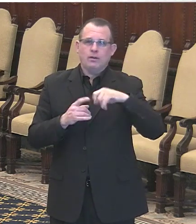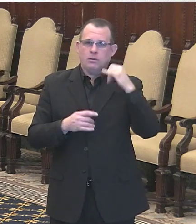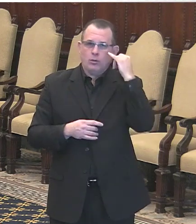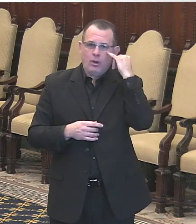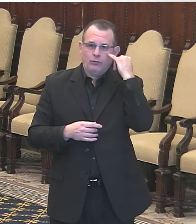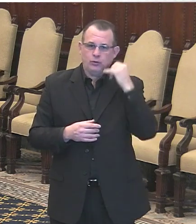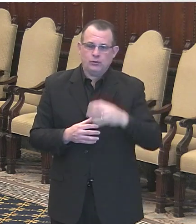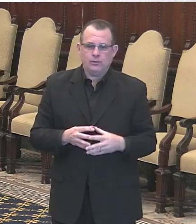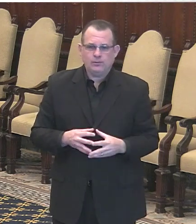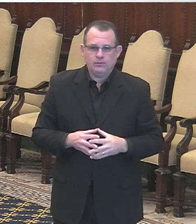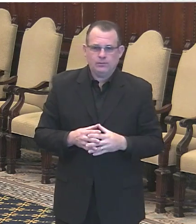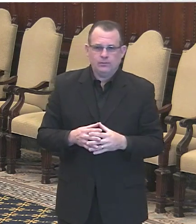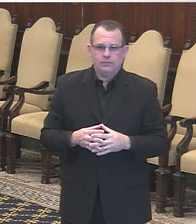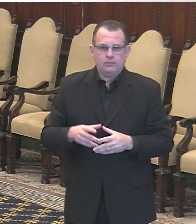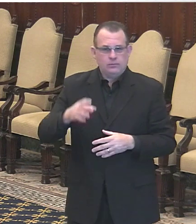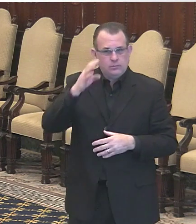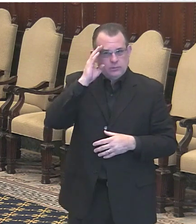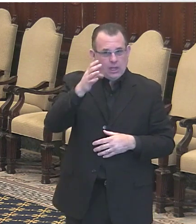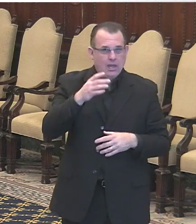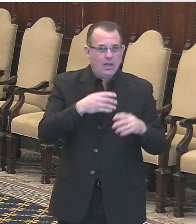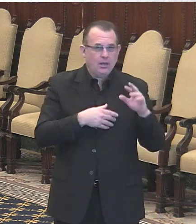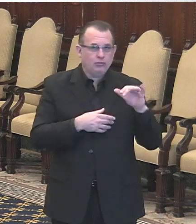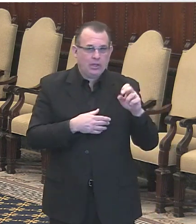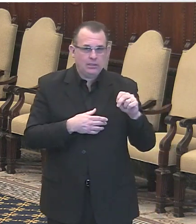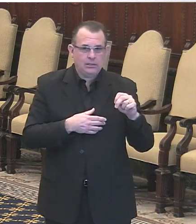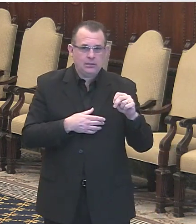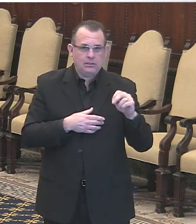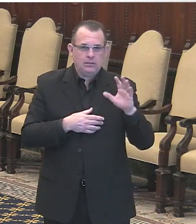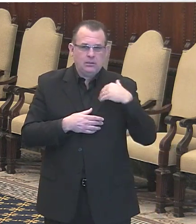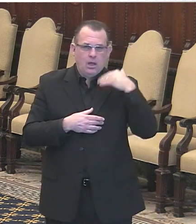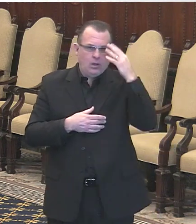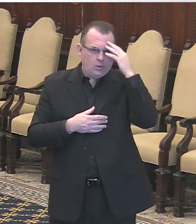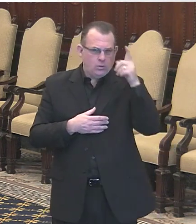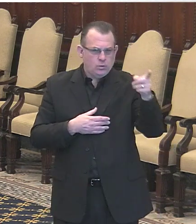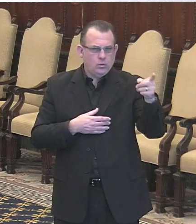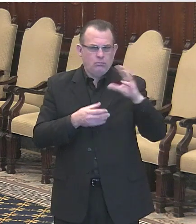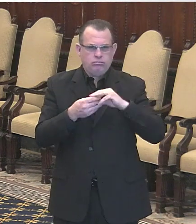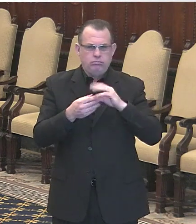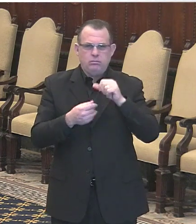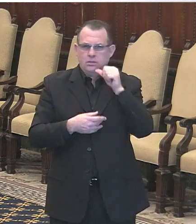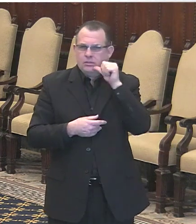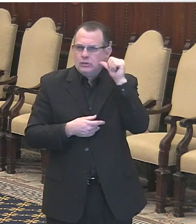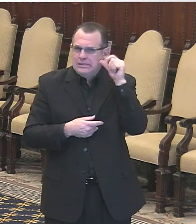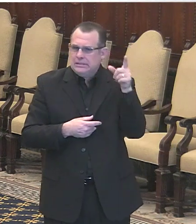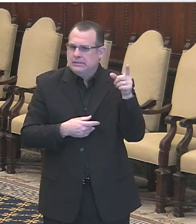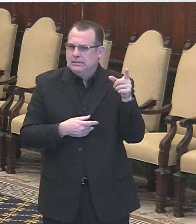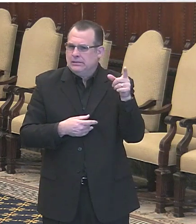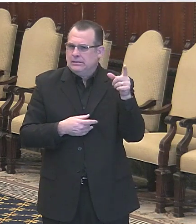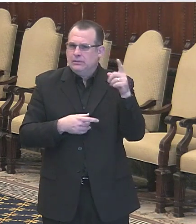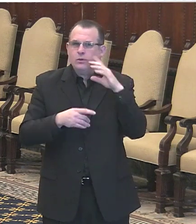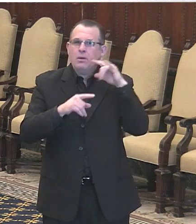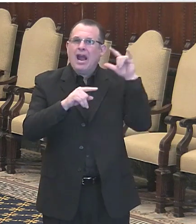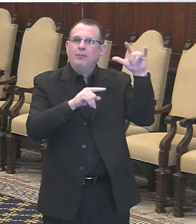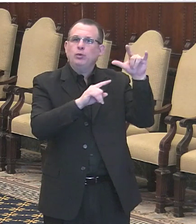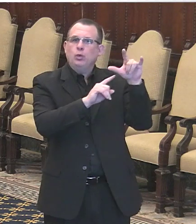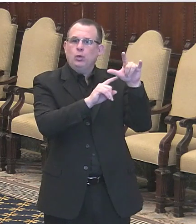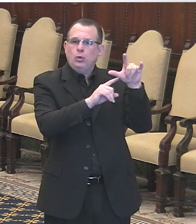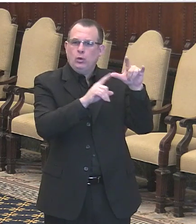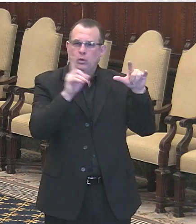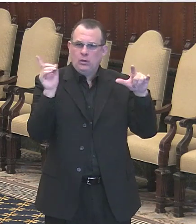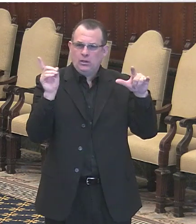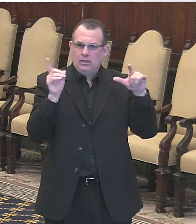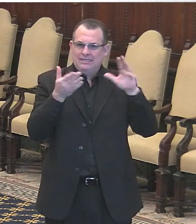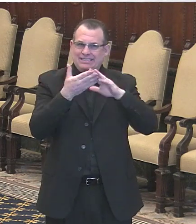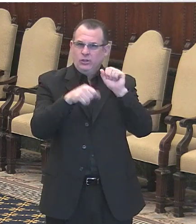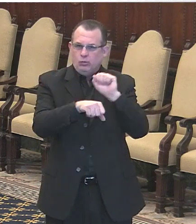Hi, Brian, I know that you had said yesterday on the airport situation that the city is working to have a